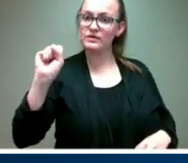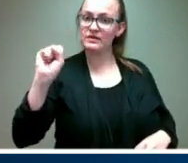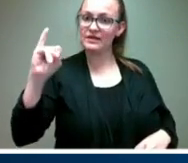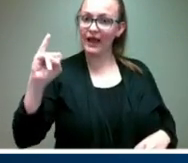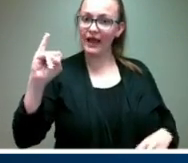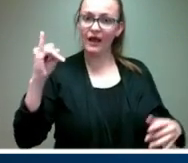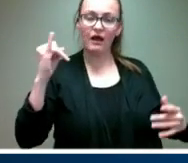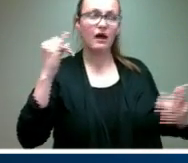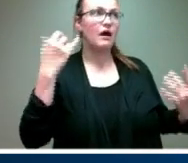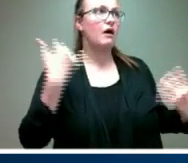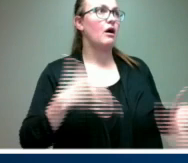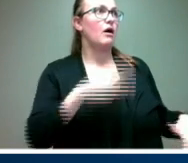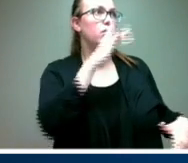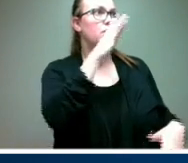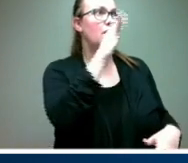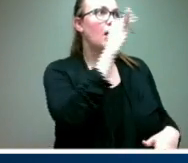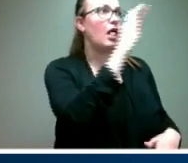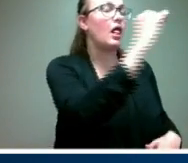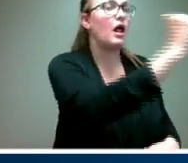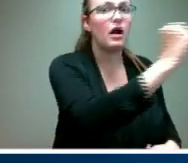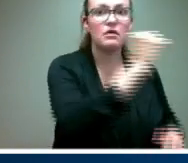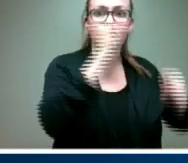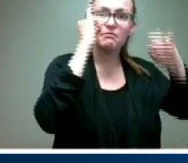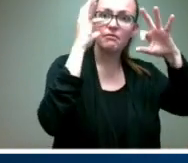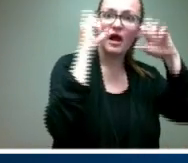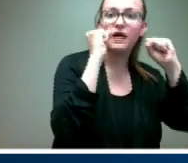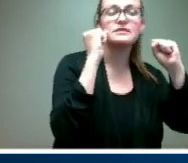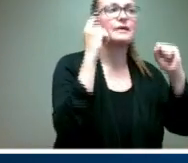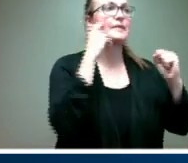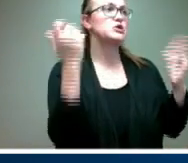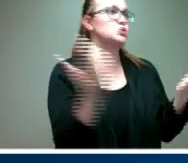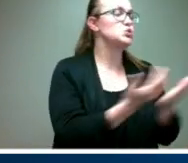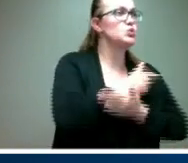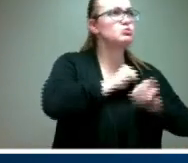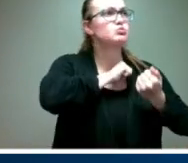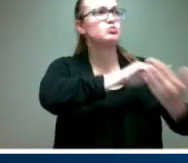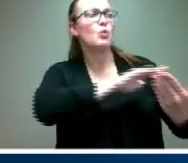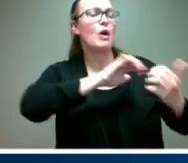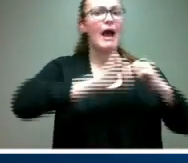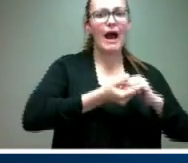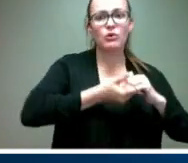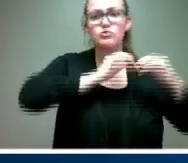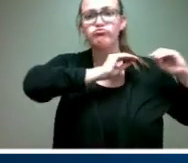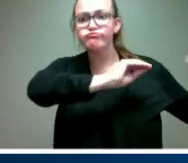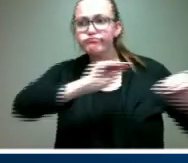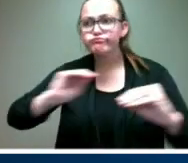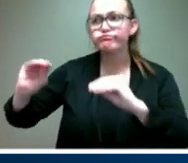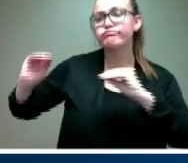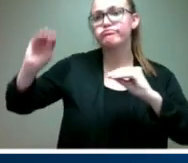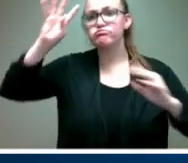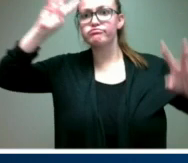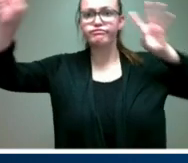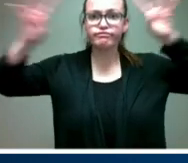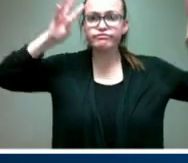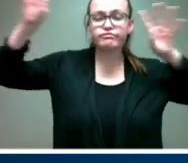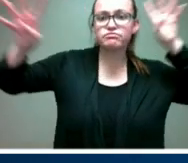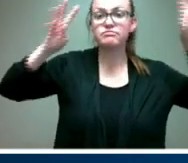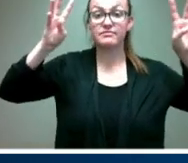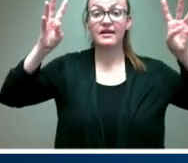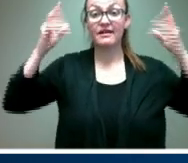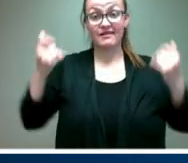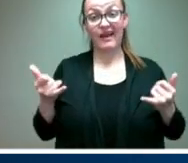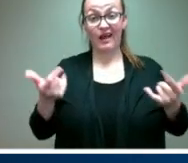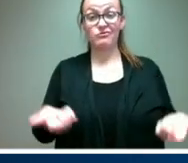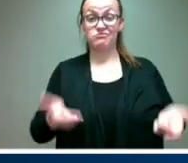amazing because you're using out of the box thinking to create something. this is what schools are going to be challenged to do and